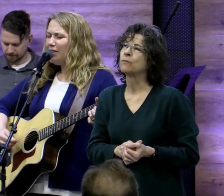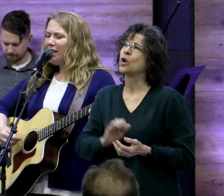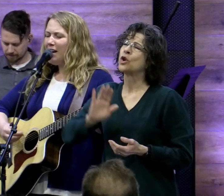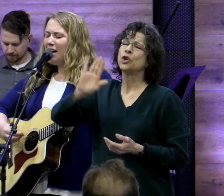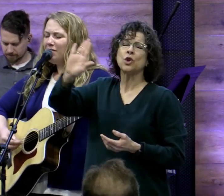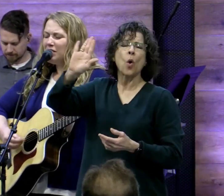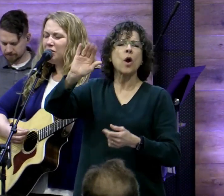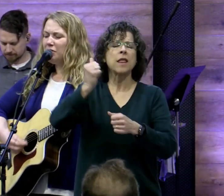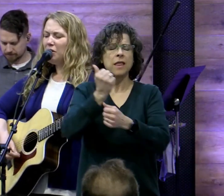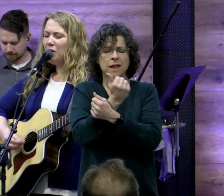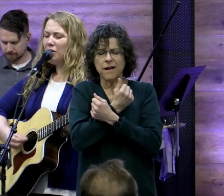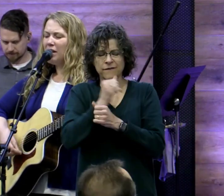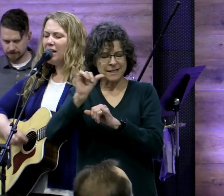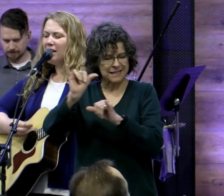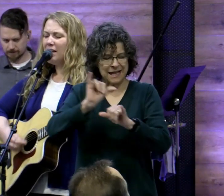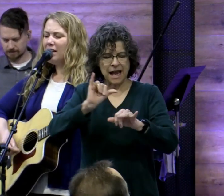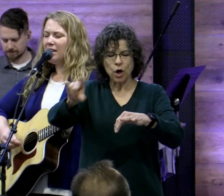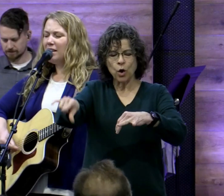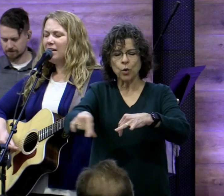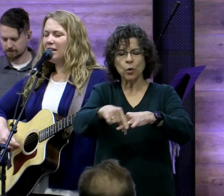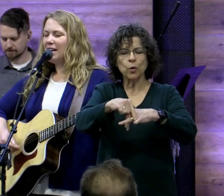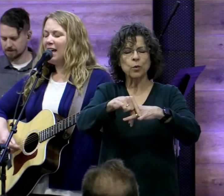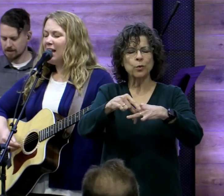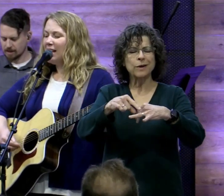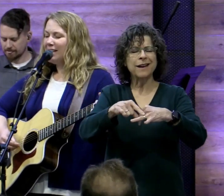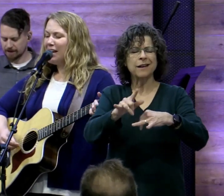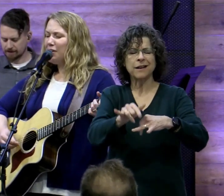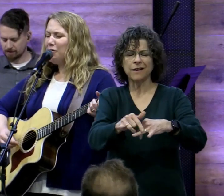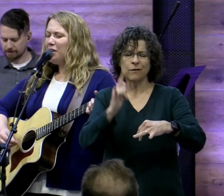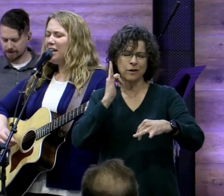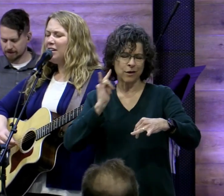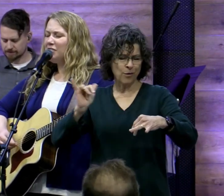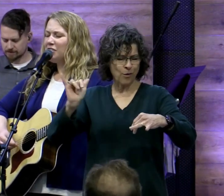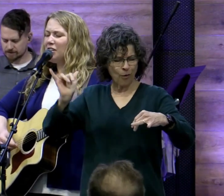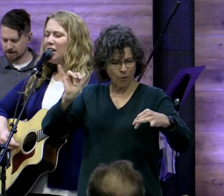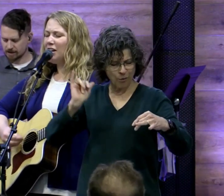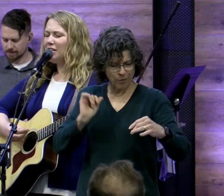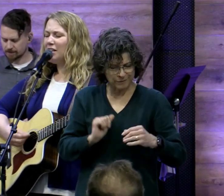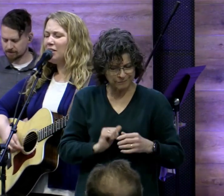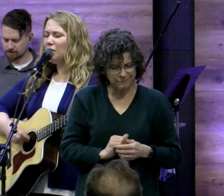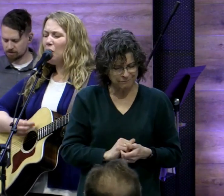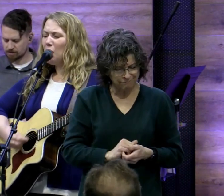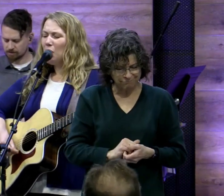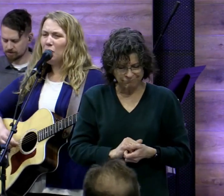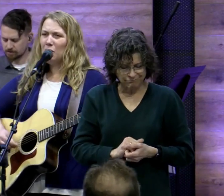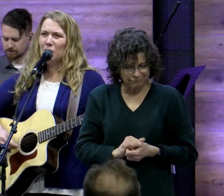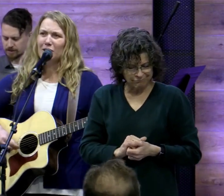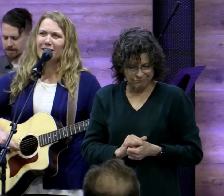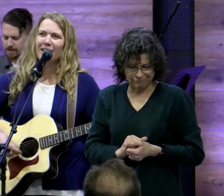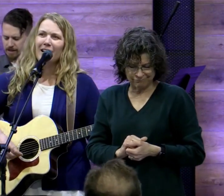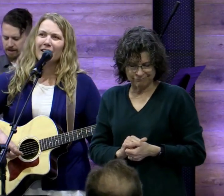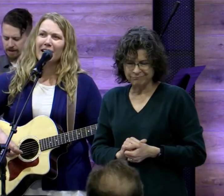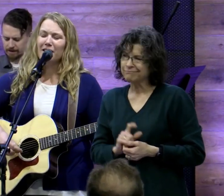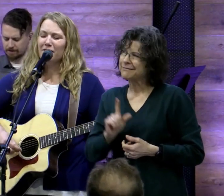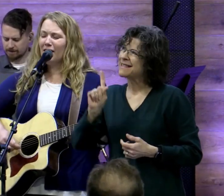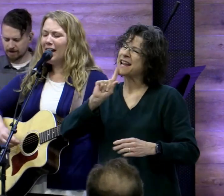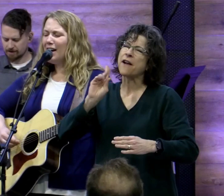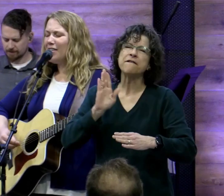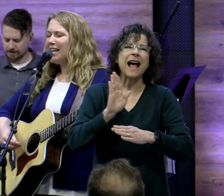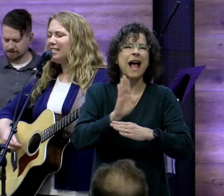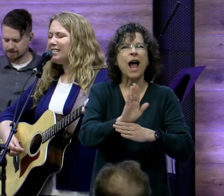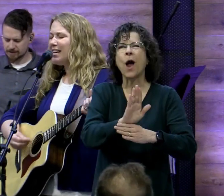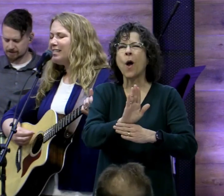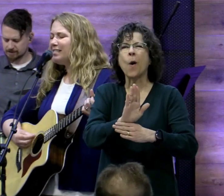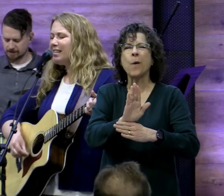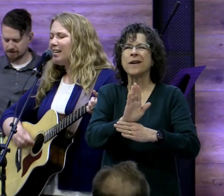Your love is devoted like a ring of solid gold, like a vow